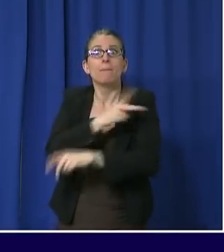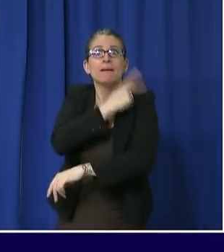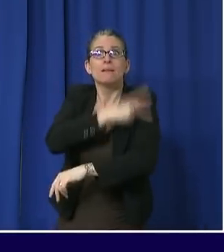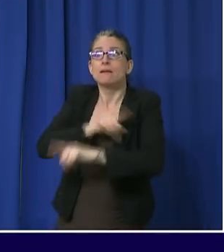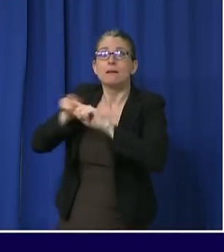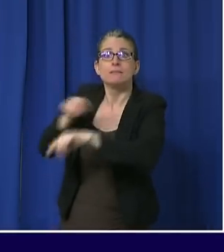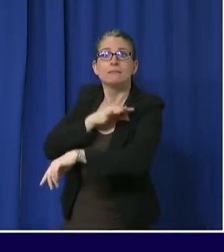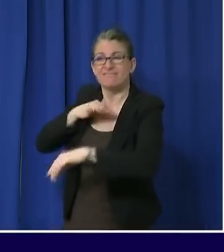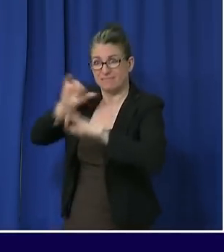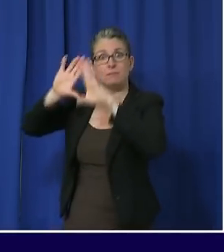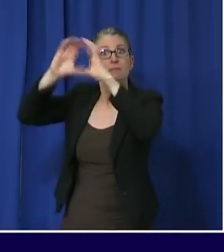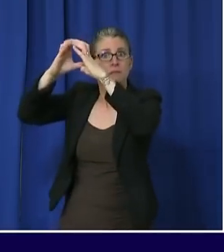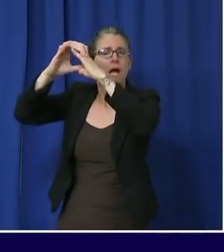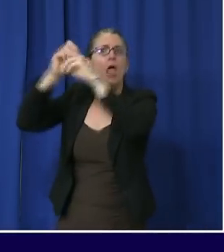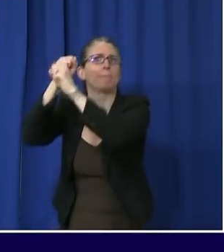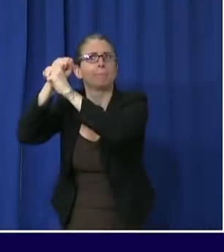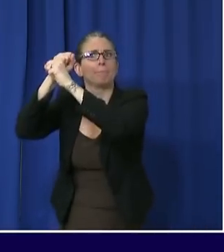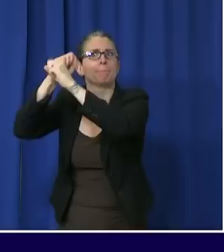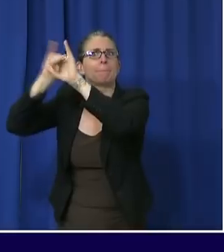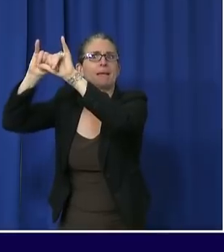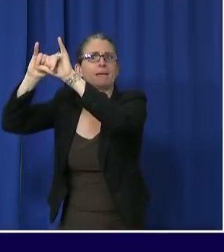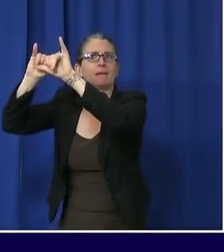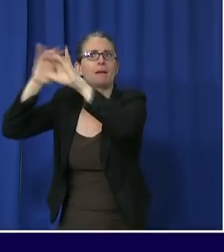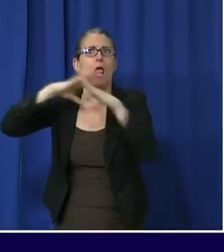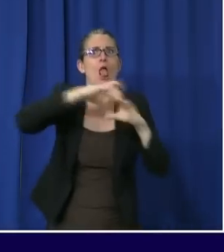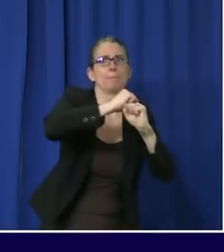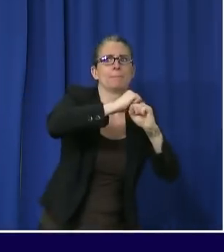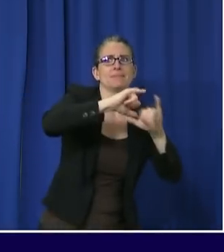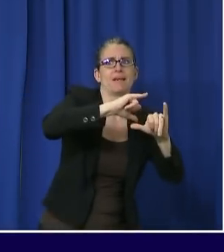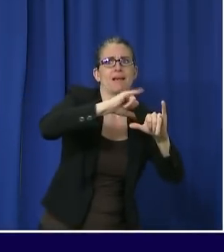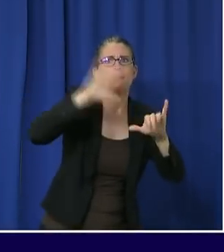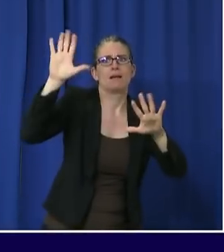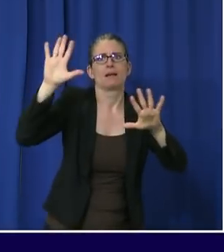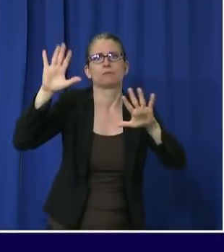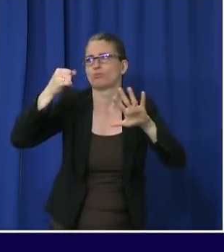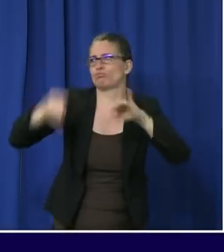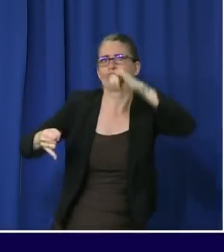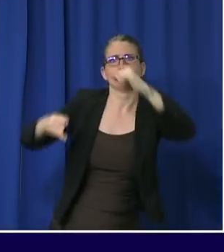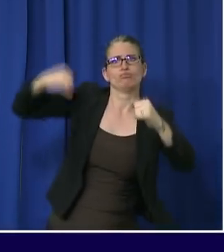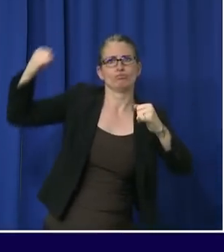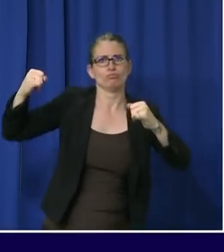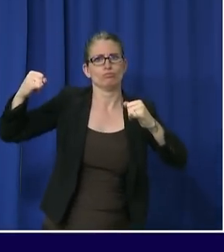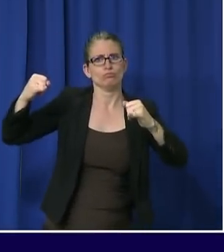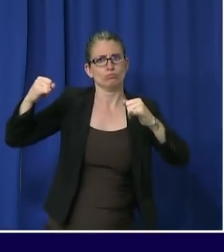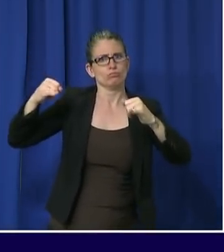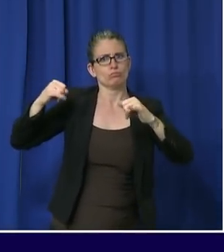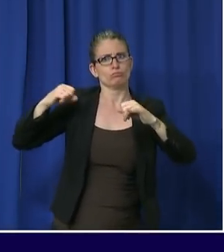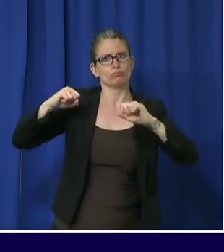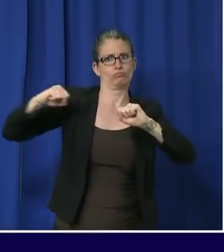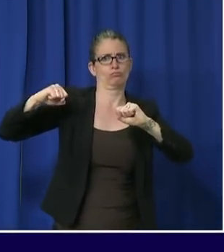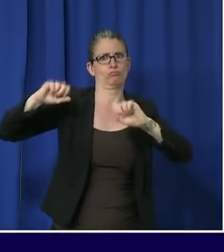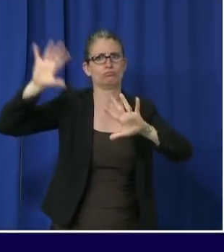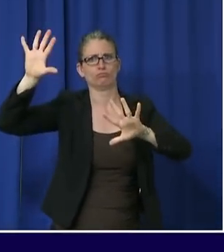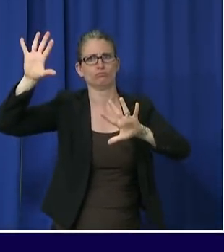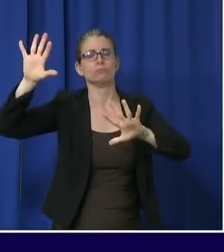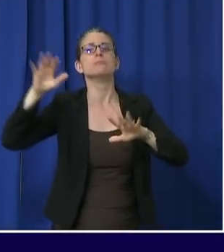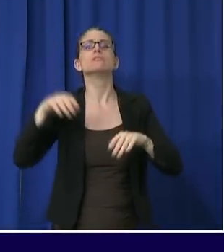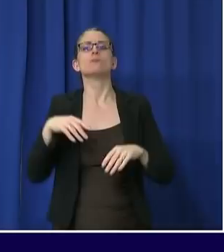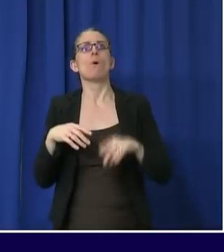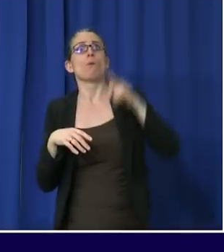a more widespread basis, that gives us a bit more security. But I think the bottom line here, though, Steve, is that